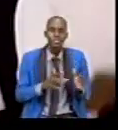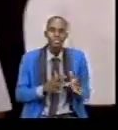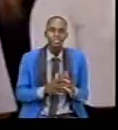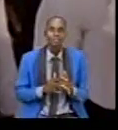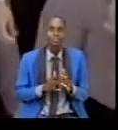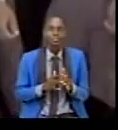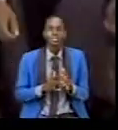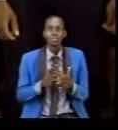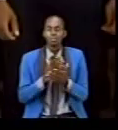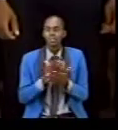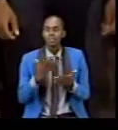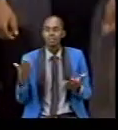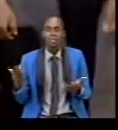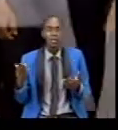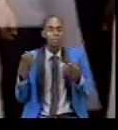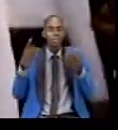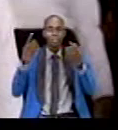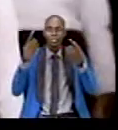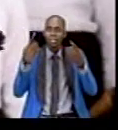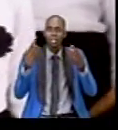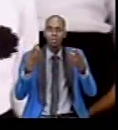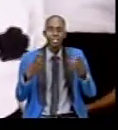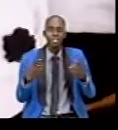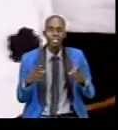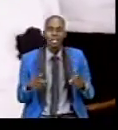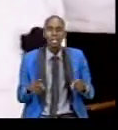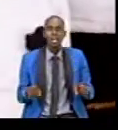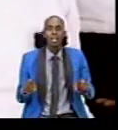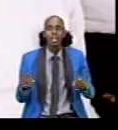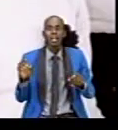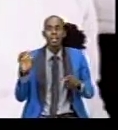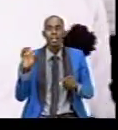Jesus. Something happens. Something